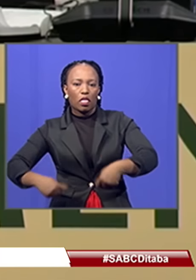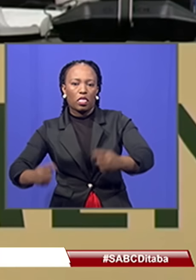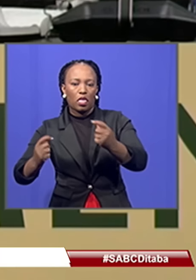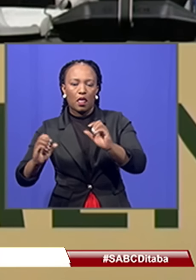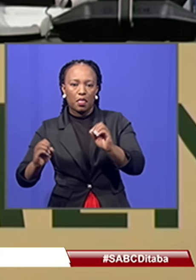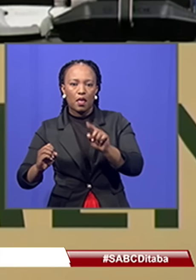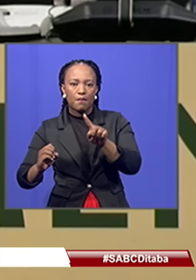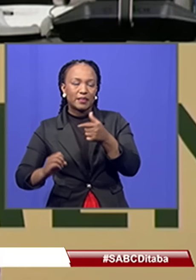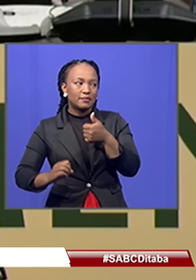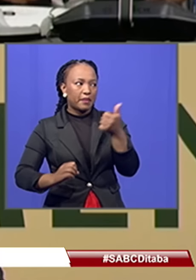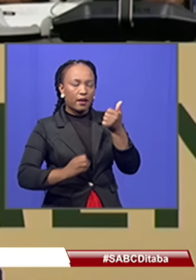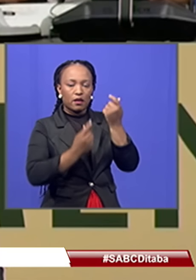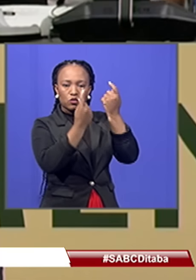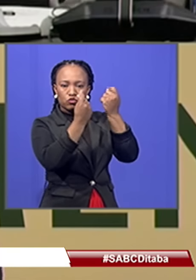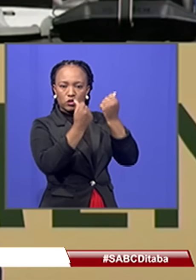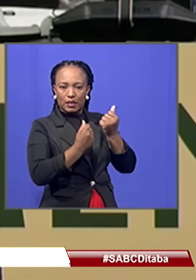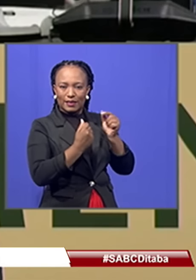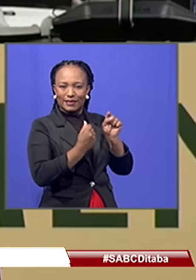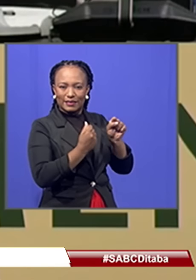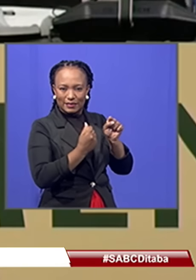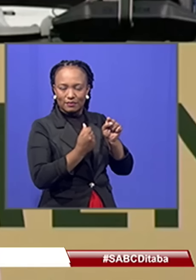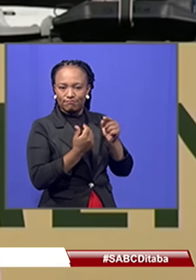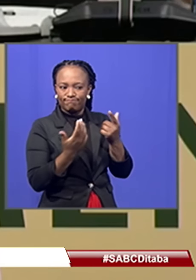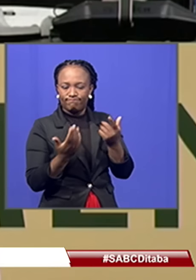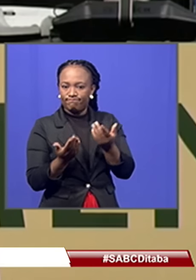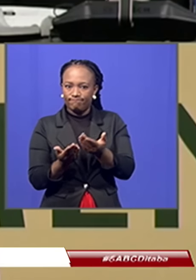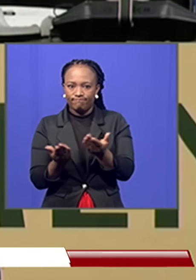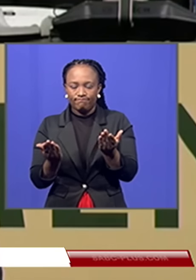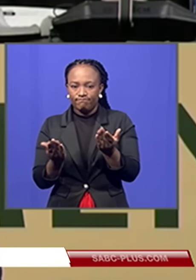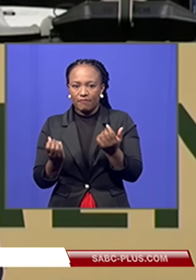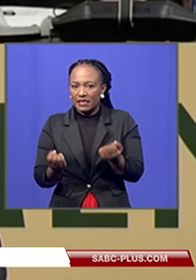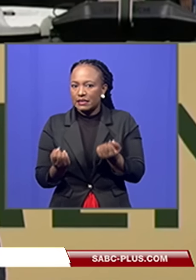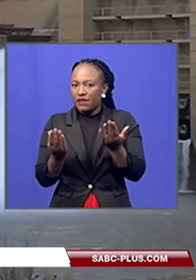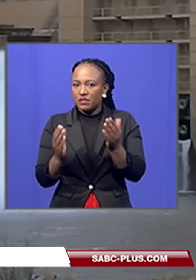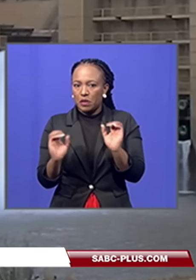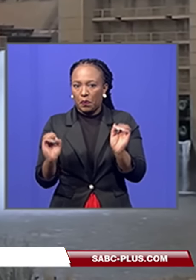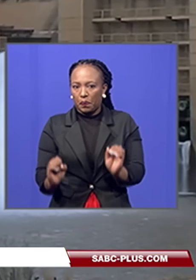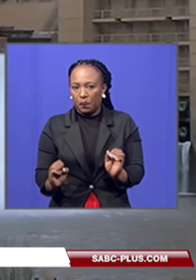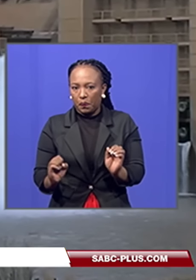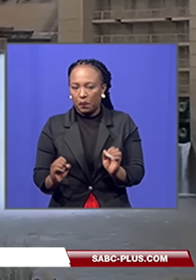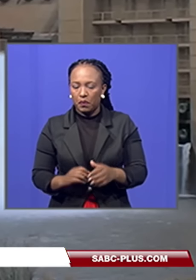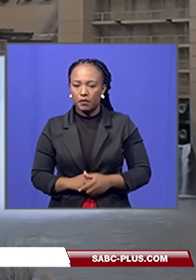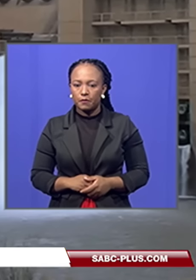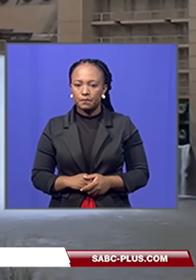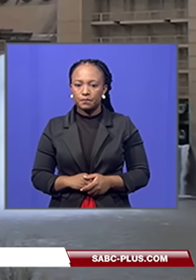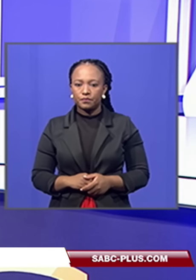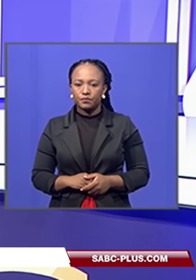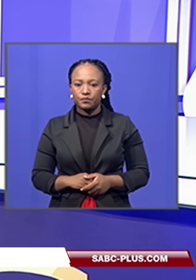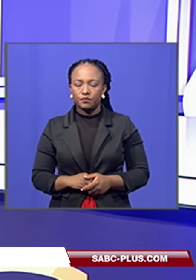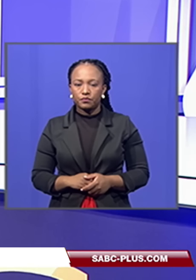be returned to Treasury and delivery doesn't take place.